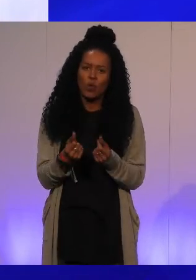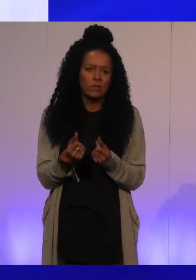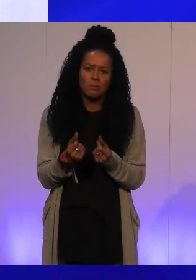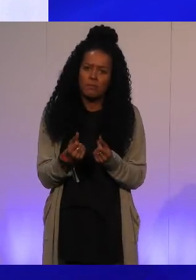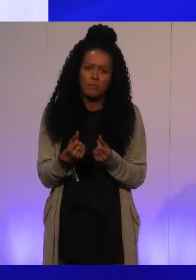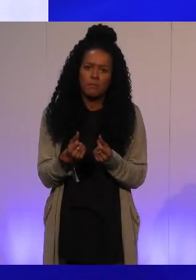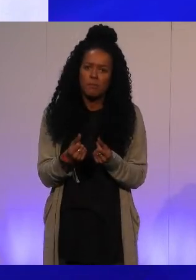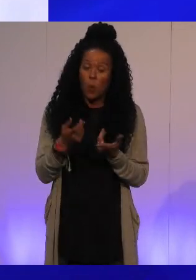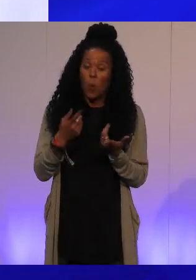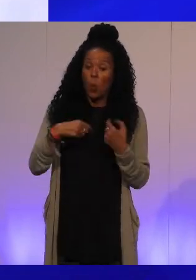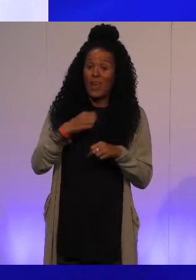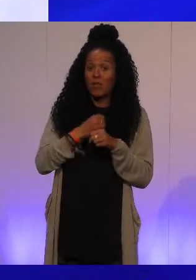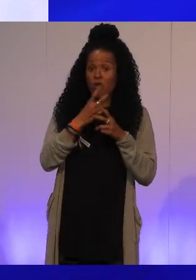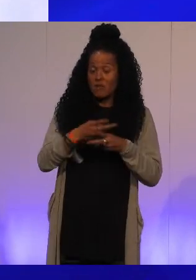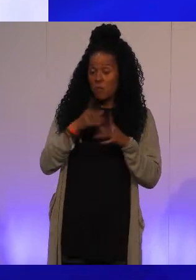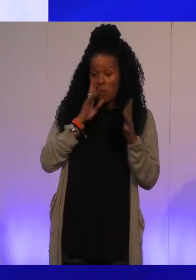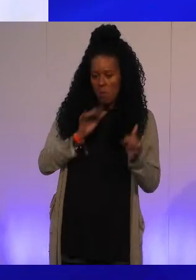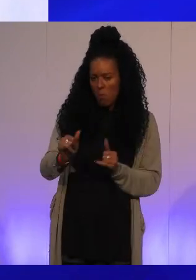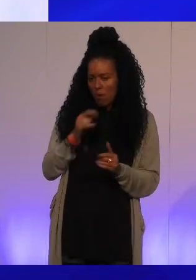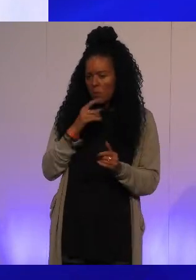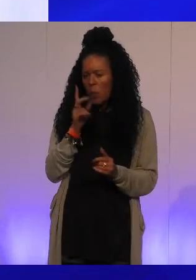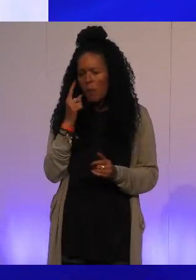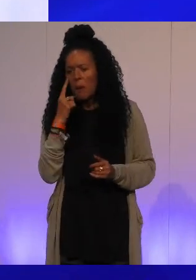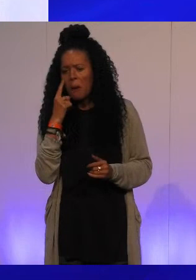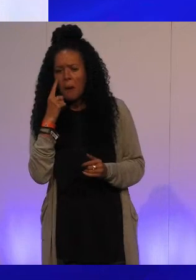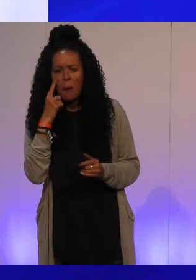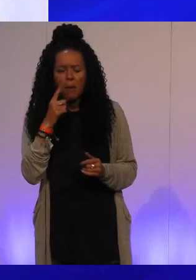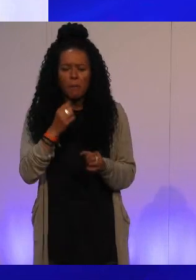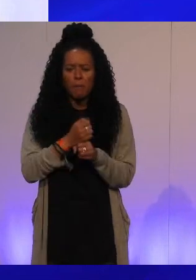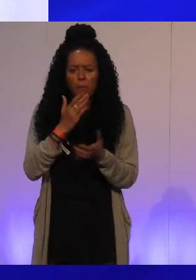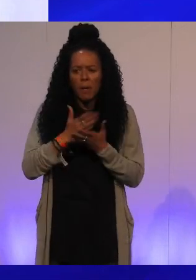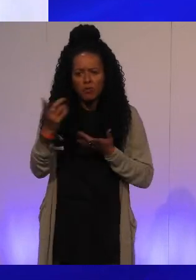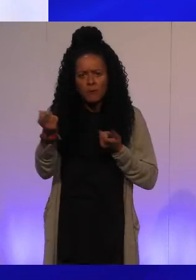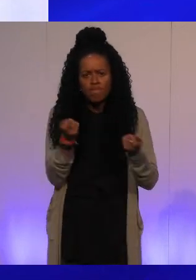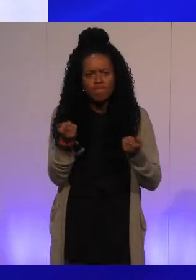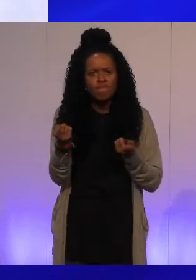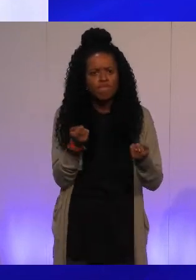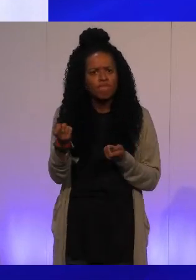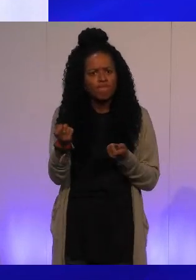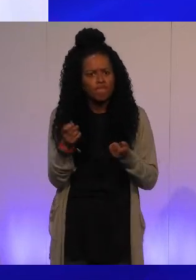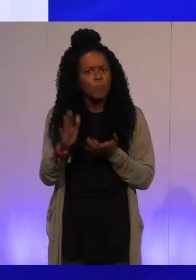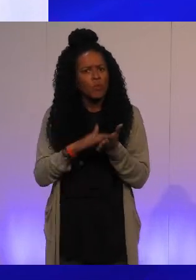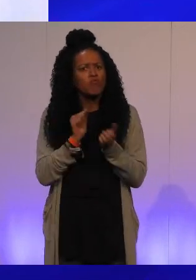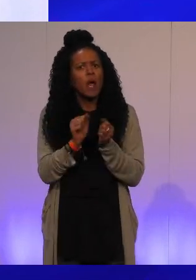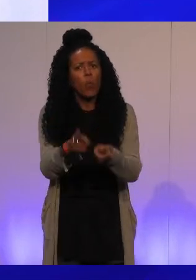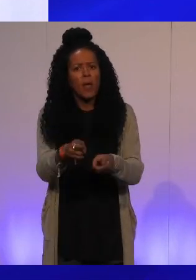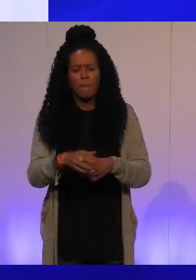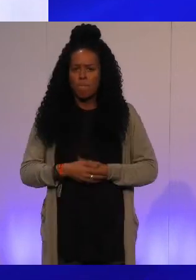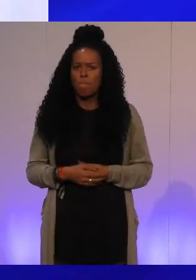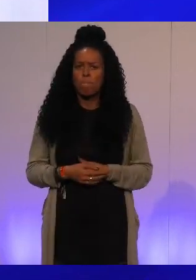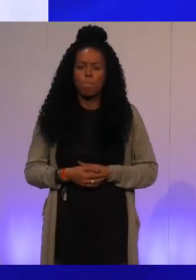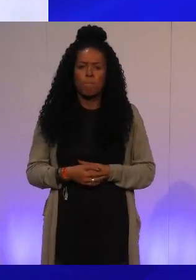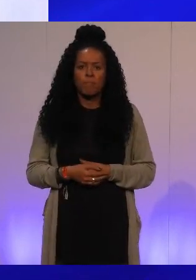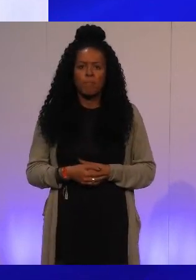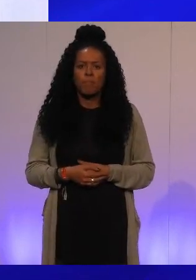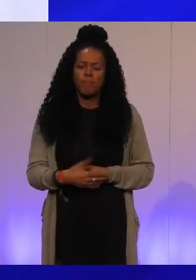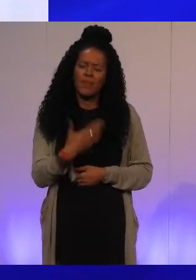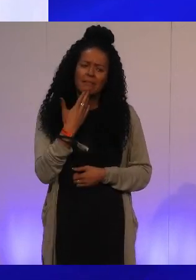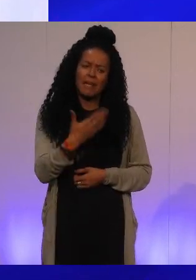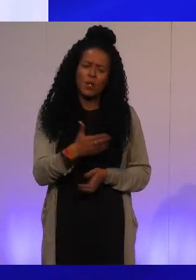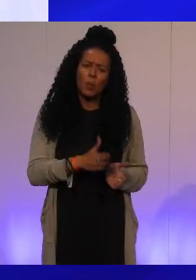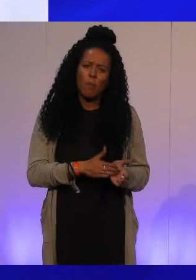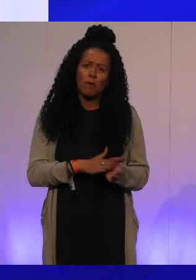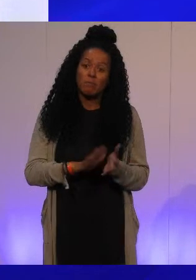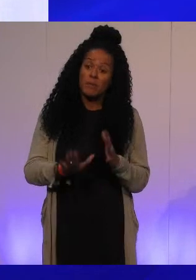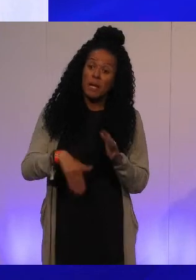should be monitoring that quite closely to see that how things are progressing on that. Thanks, Margaret.